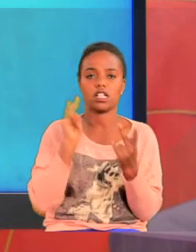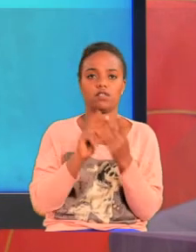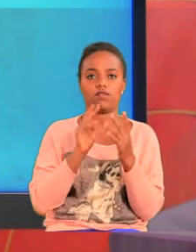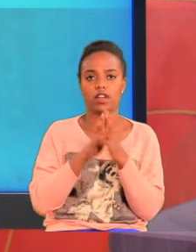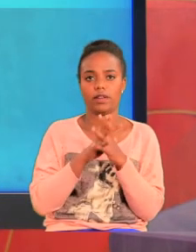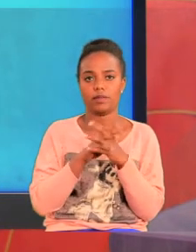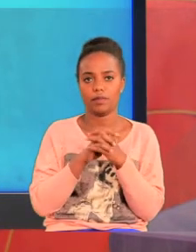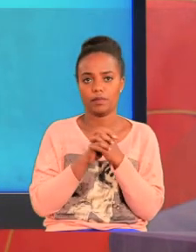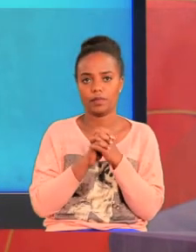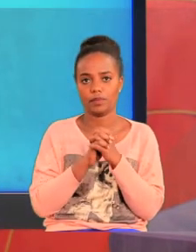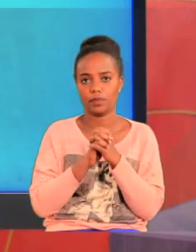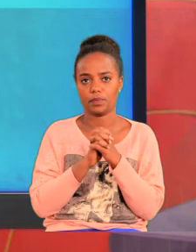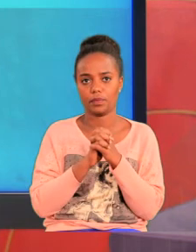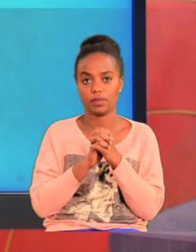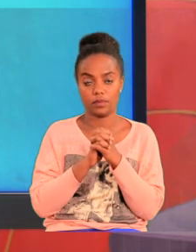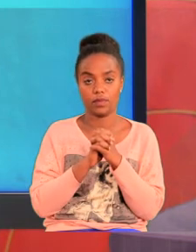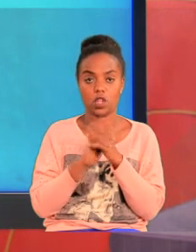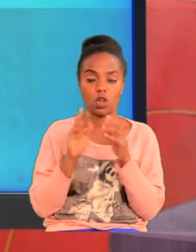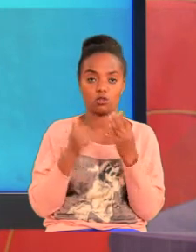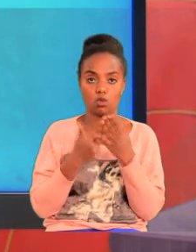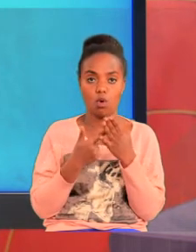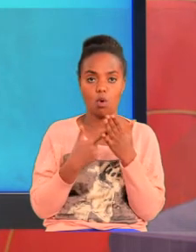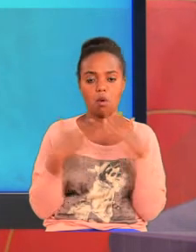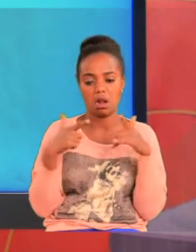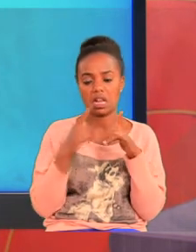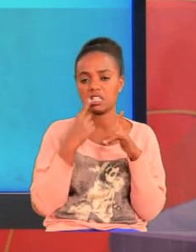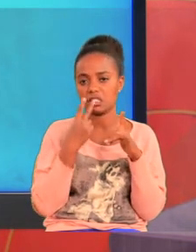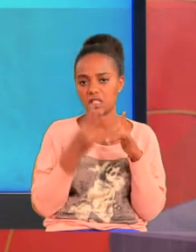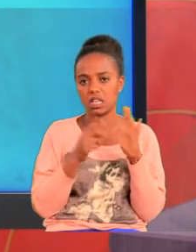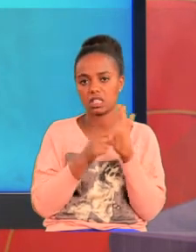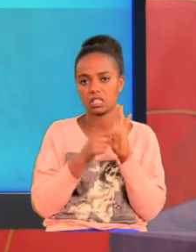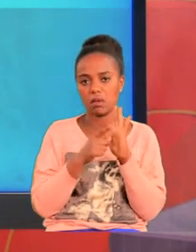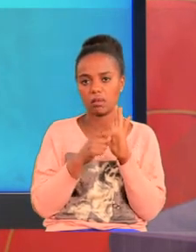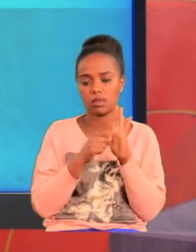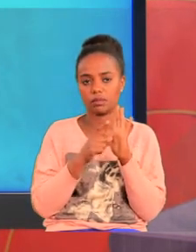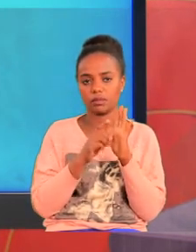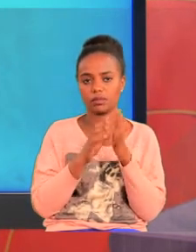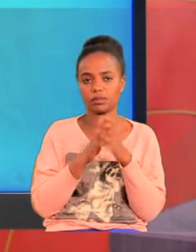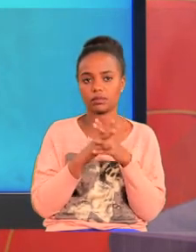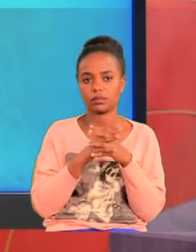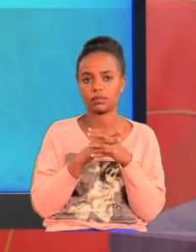satisfied. So let's see example for this.